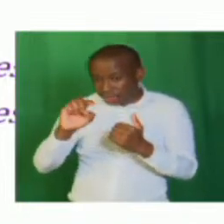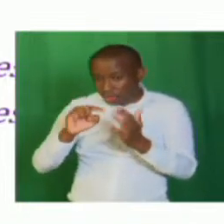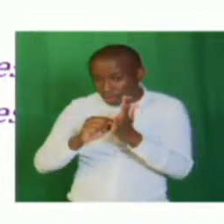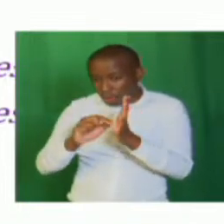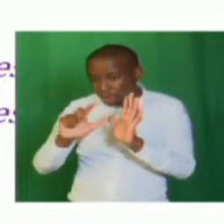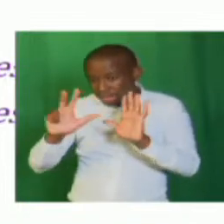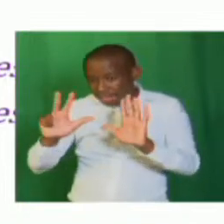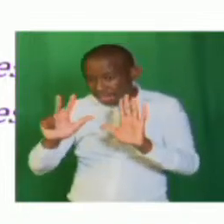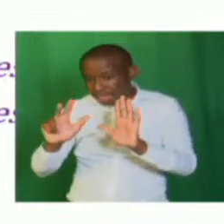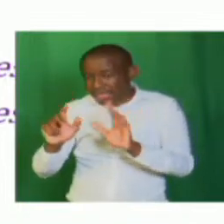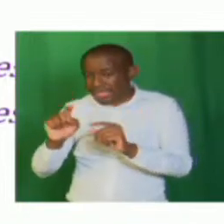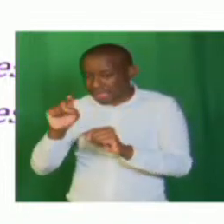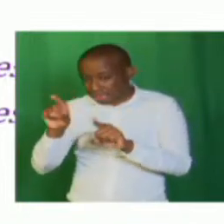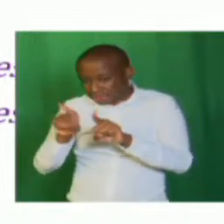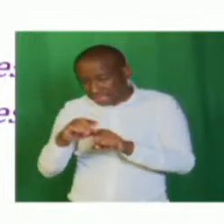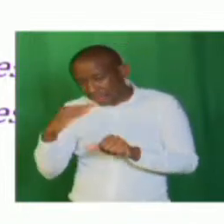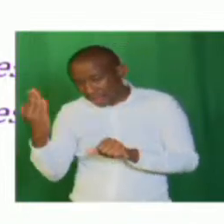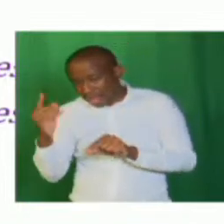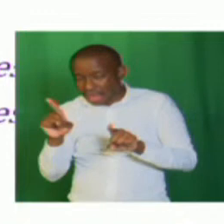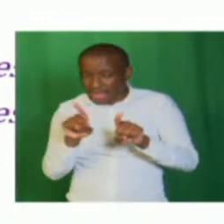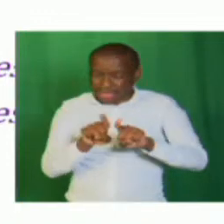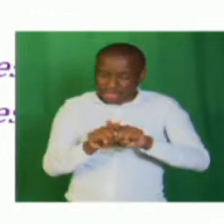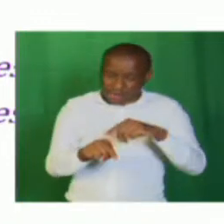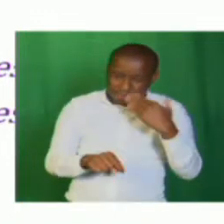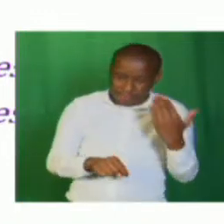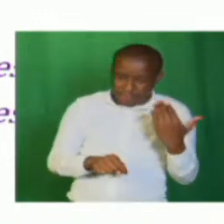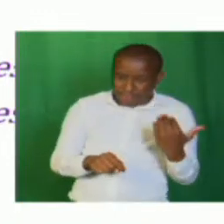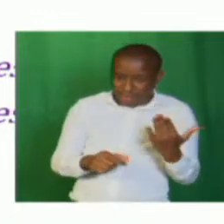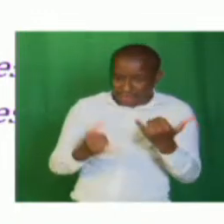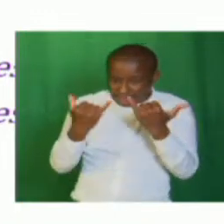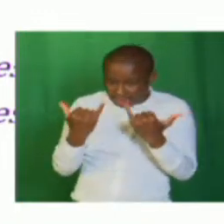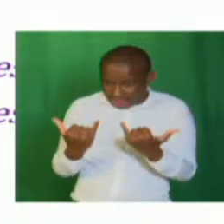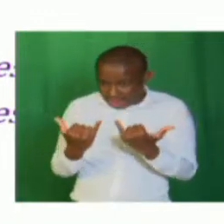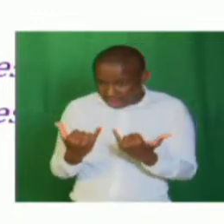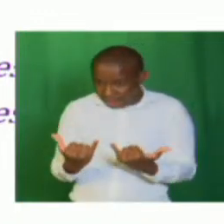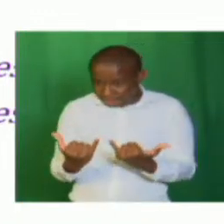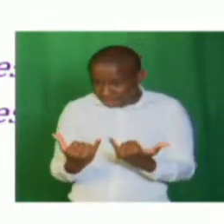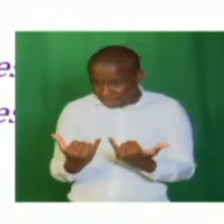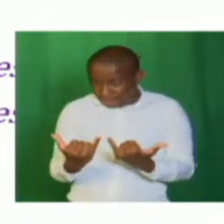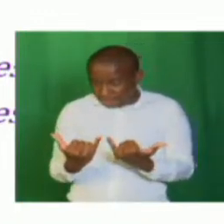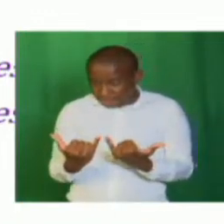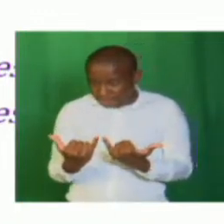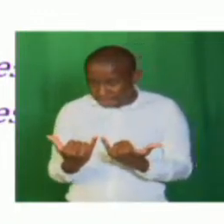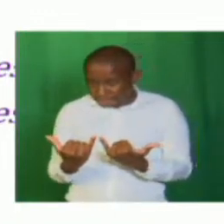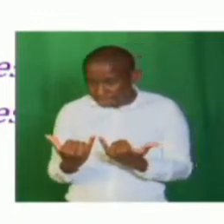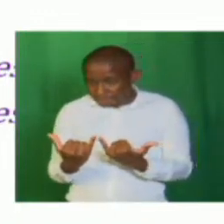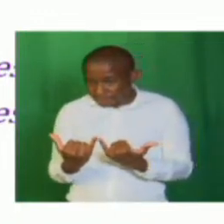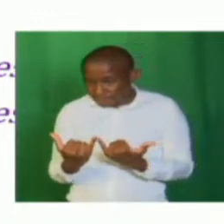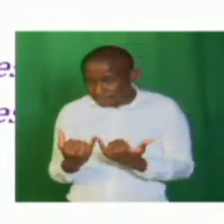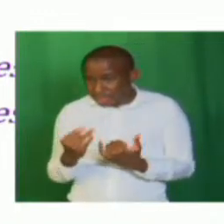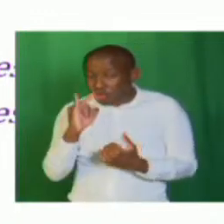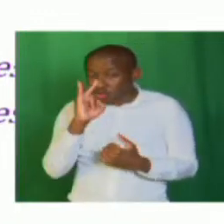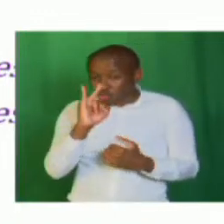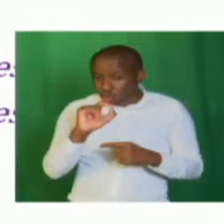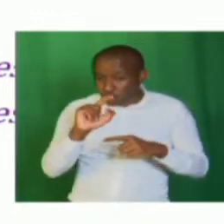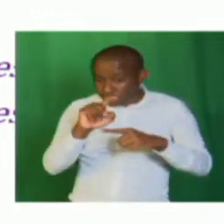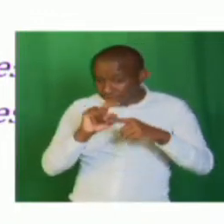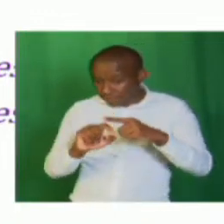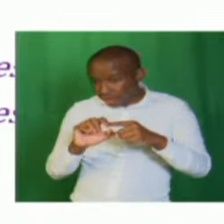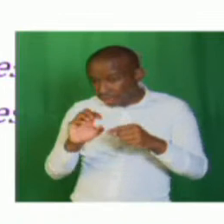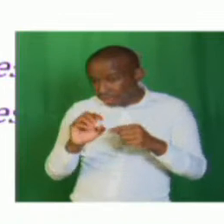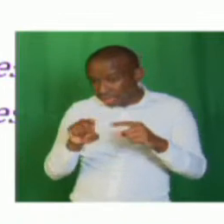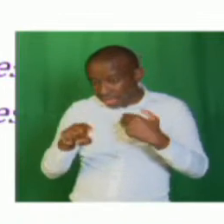both sides, divided by negative 0.8, and then 2 divided by negative